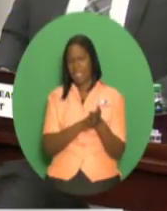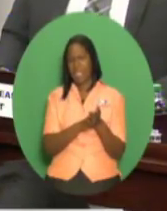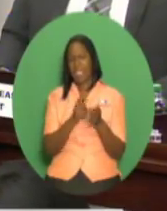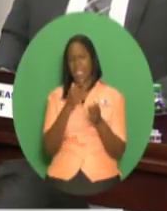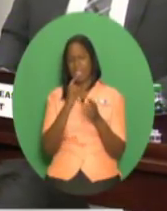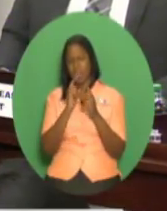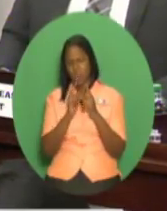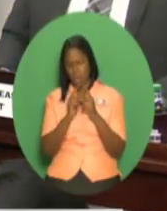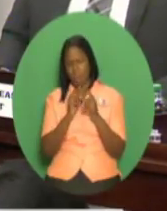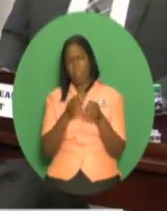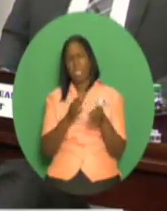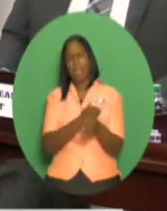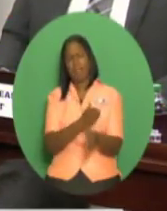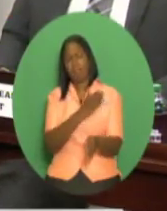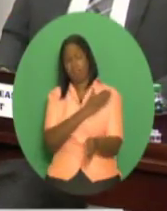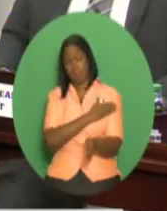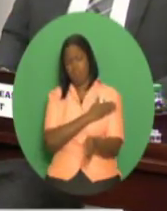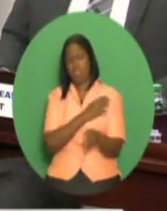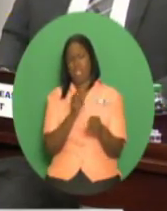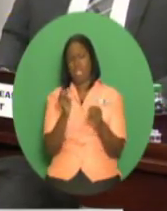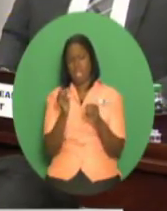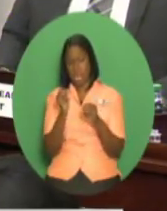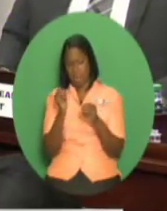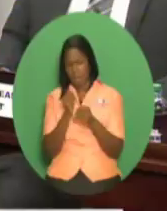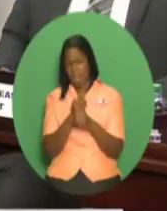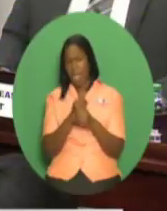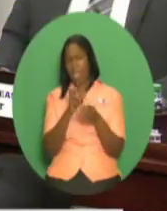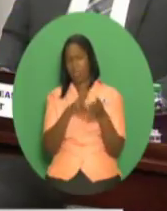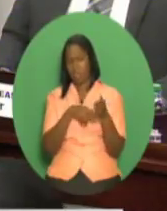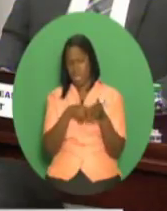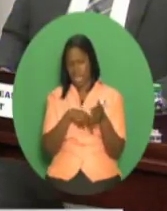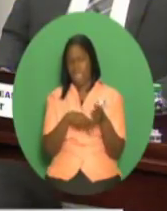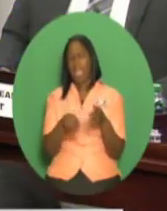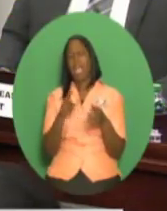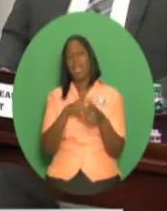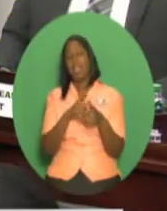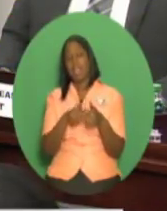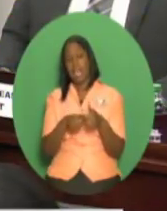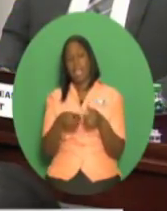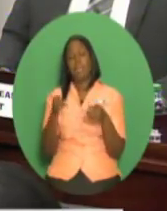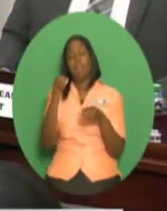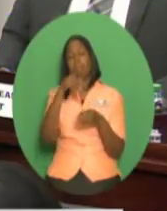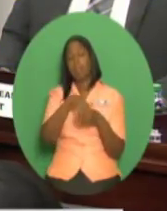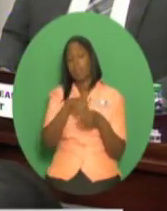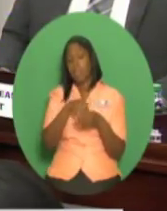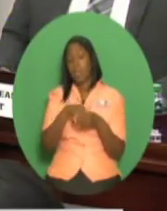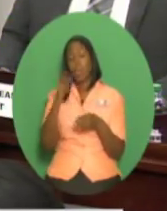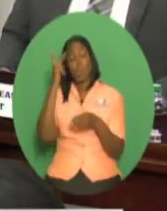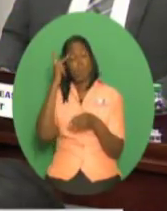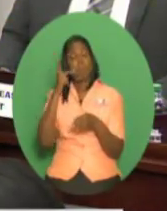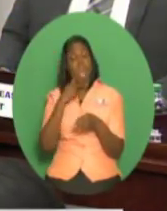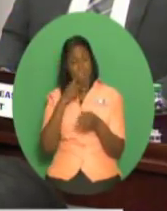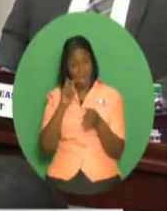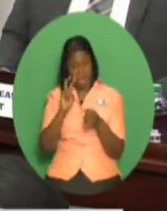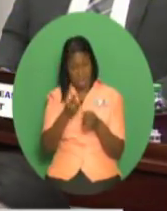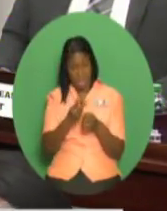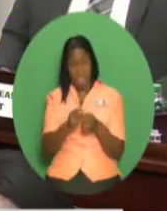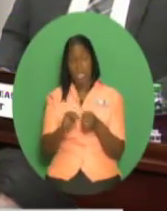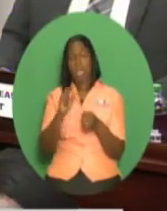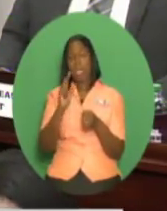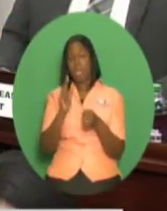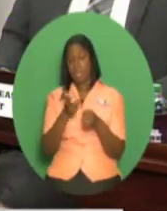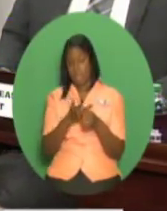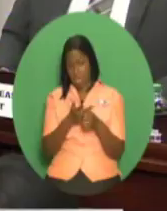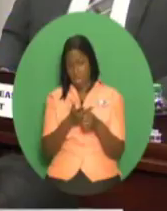involvement. The third plank is promoting discipline. And the fourth plank is infrastructure and